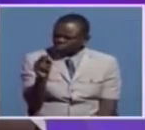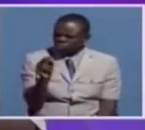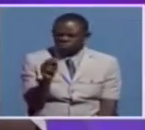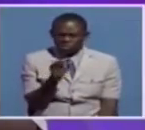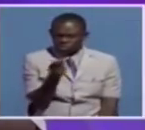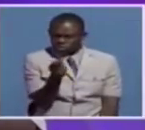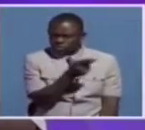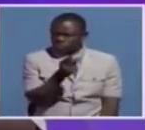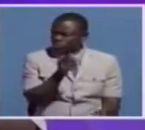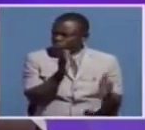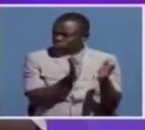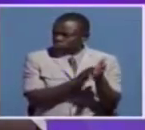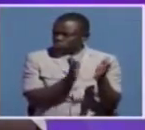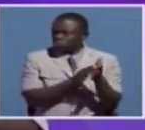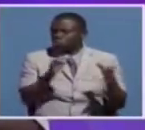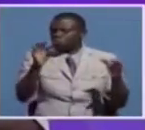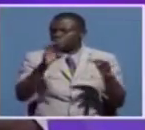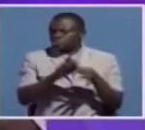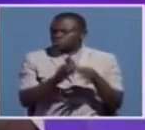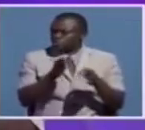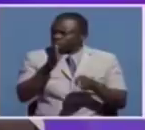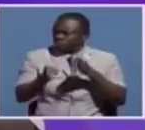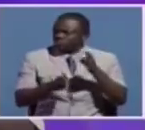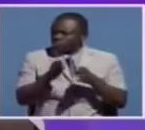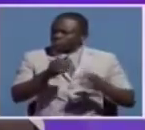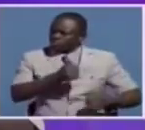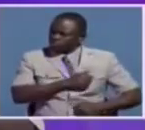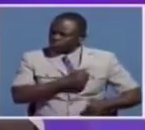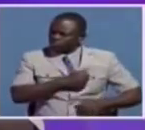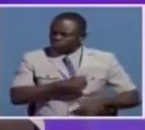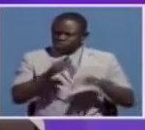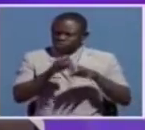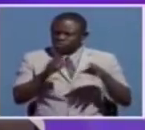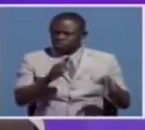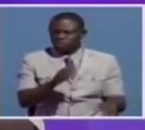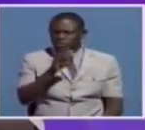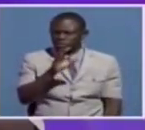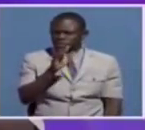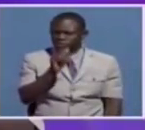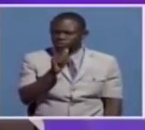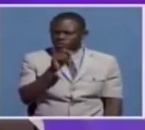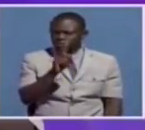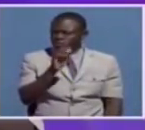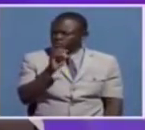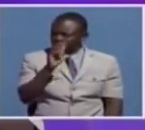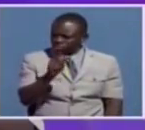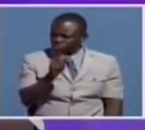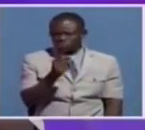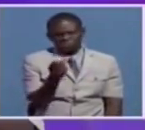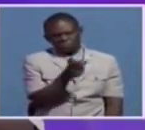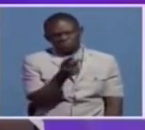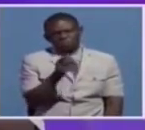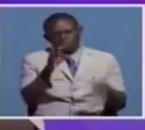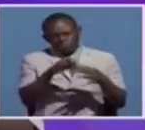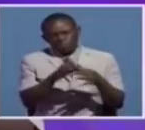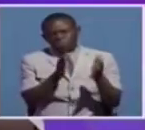the cadets, and I think that. That kind of life captured their imagination, and they